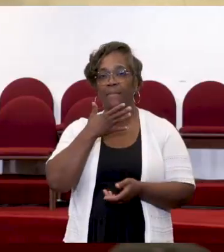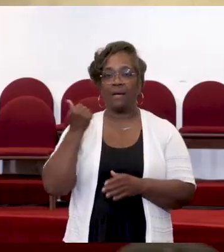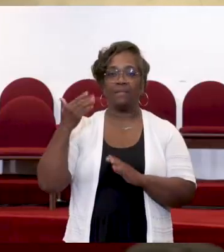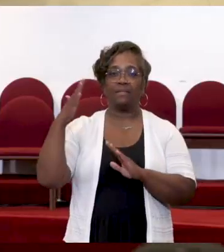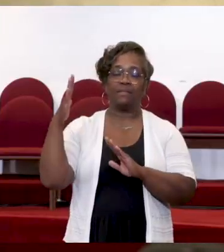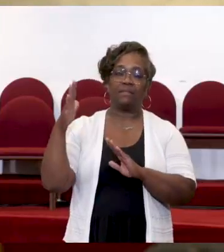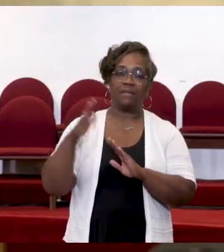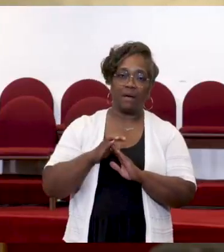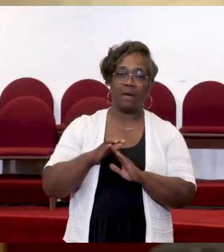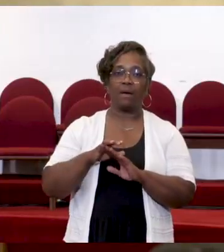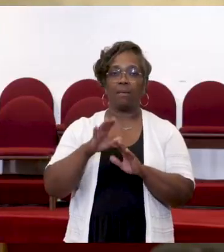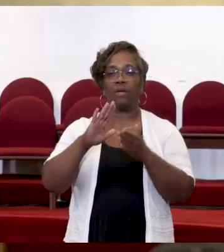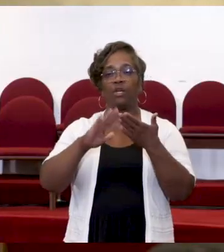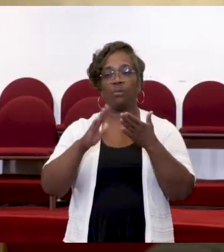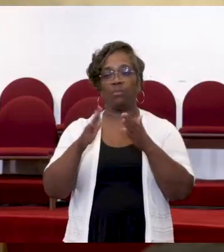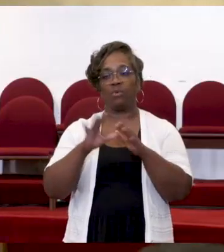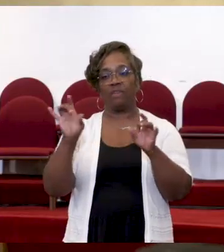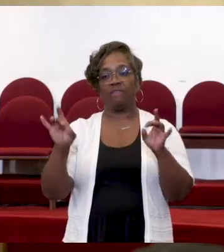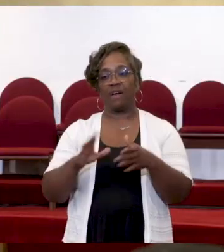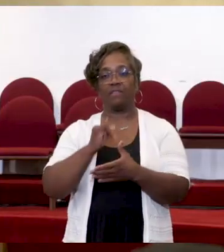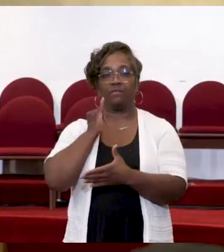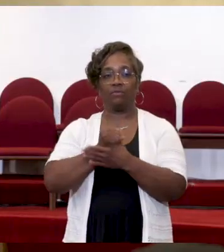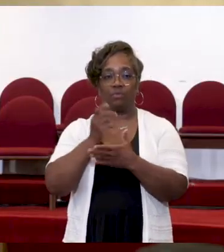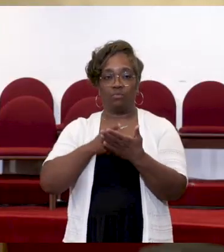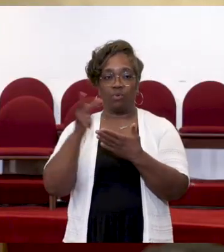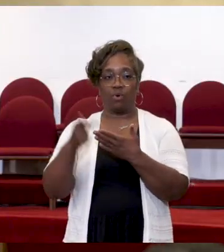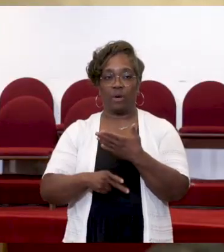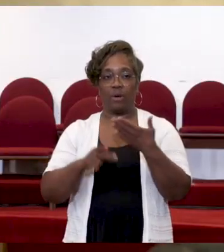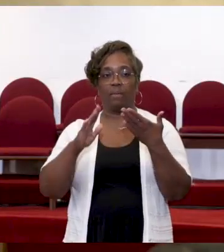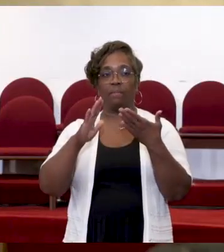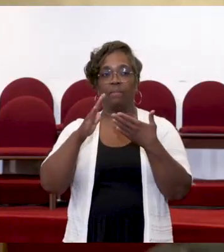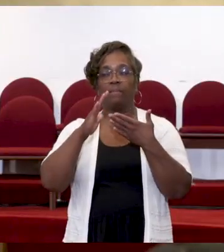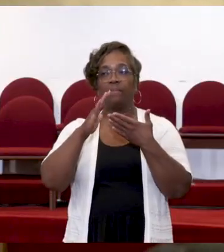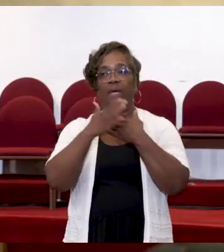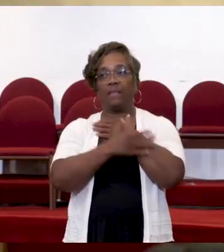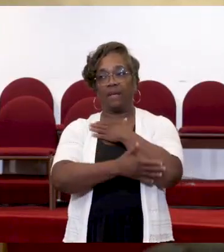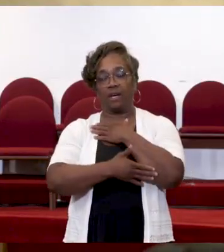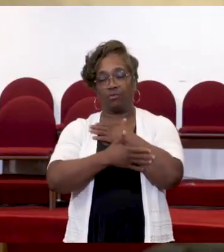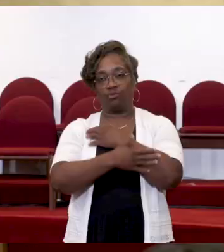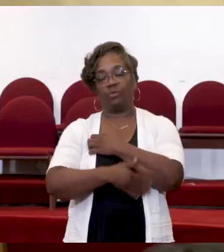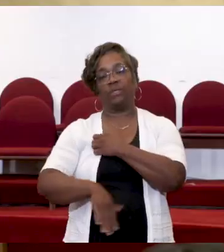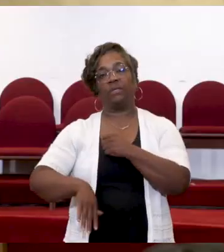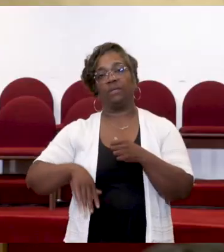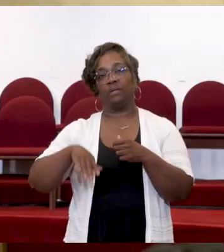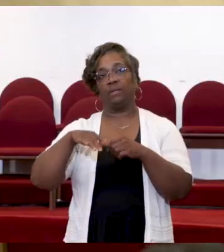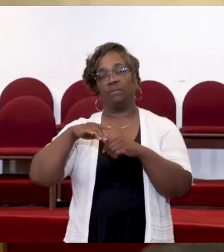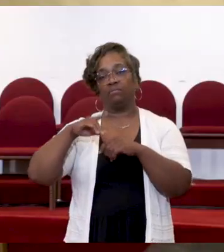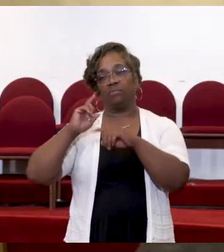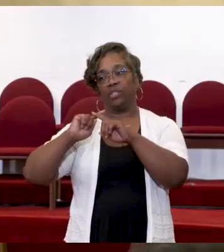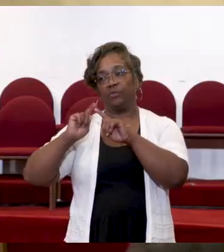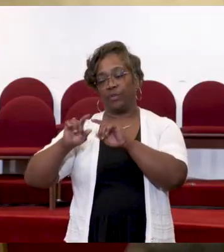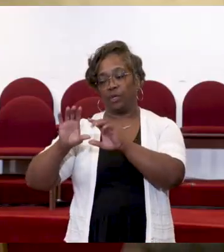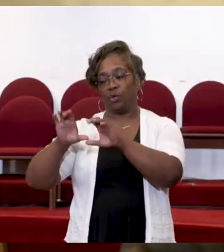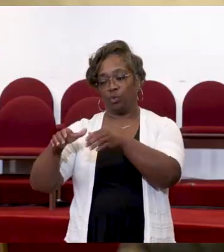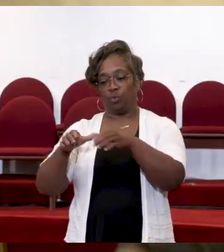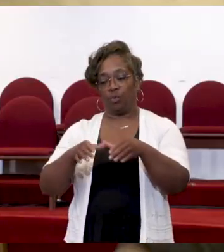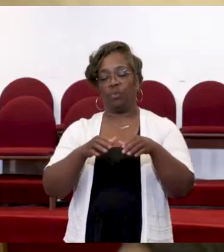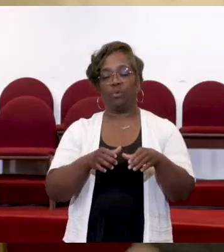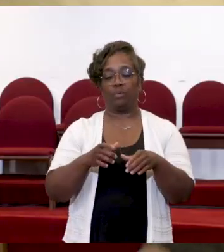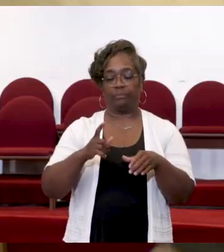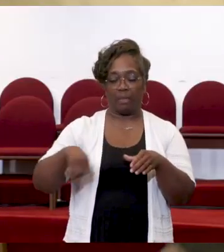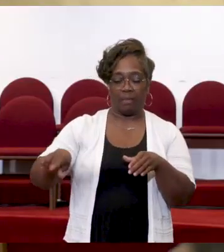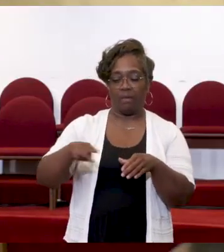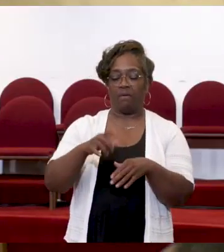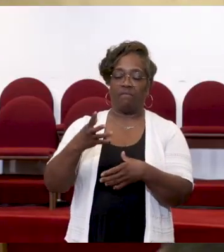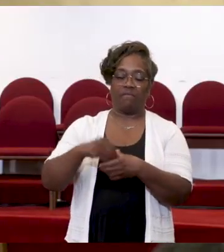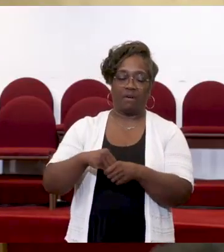in the country, with folks like New Era, Force Detroit, et cetera, who are engaging with our